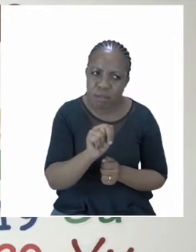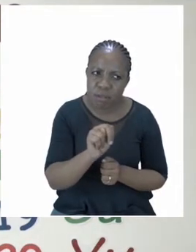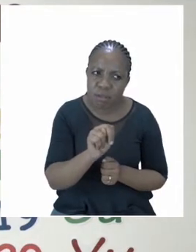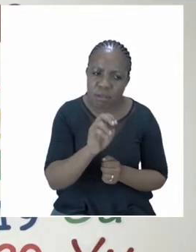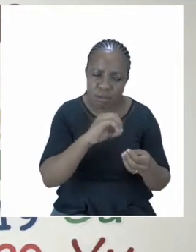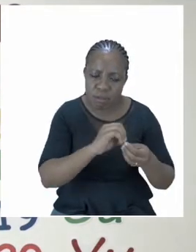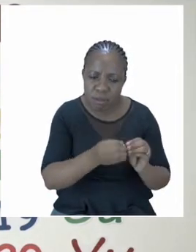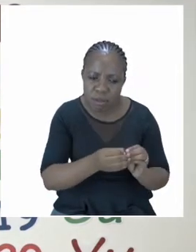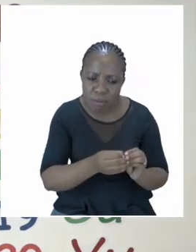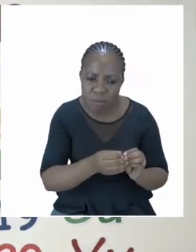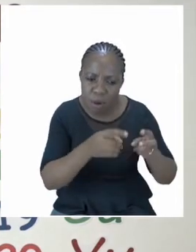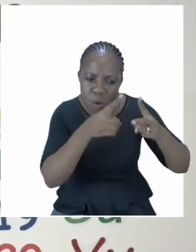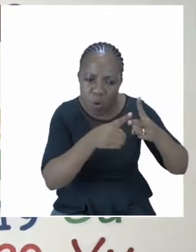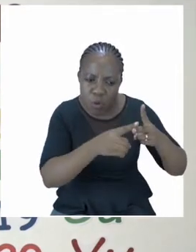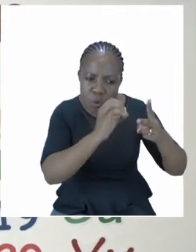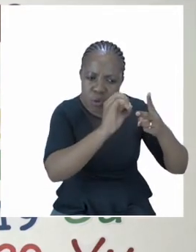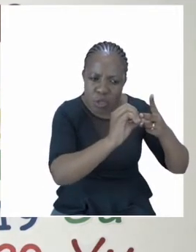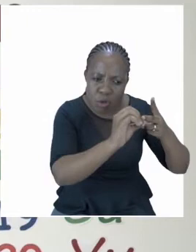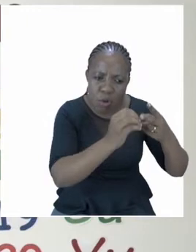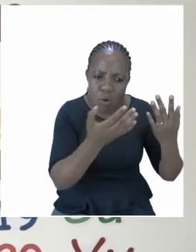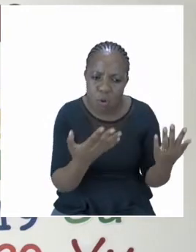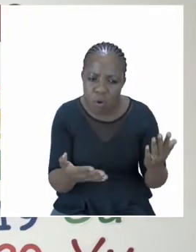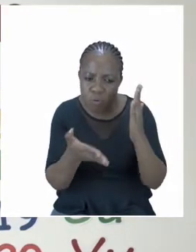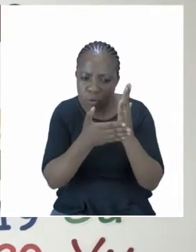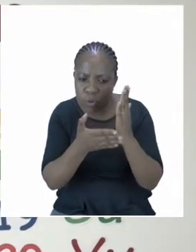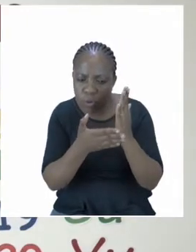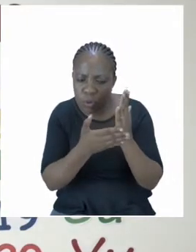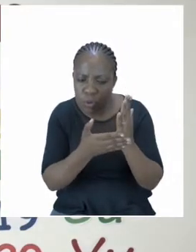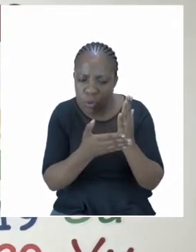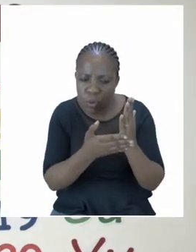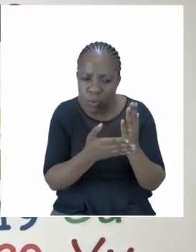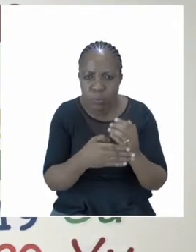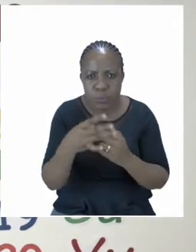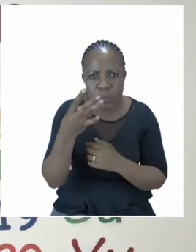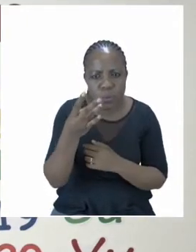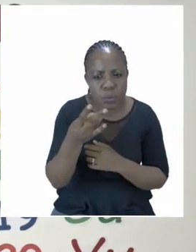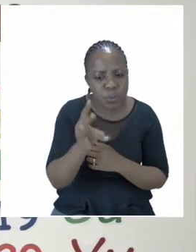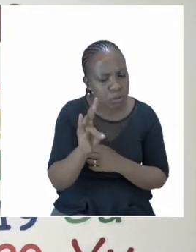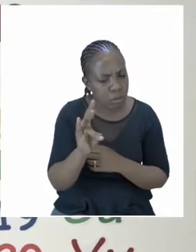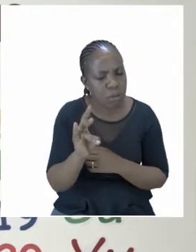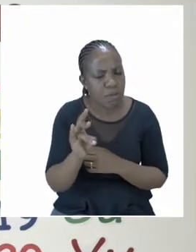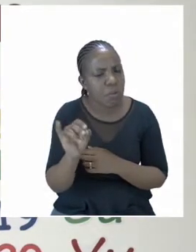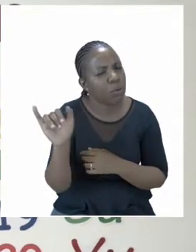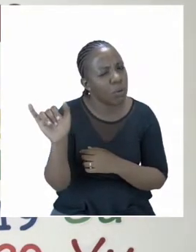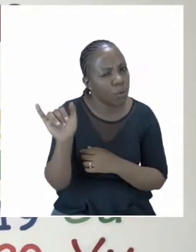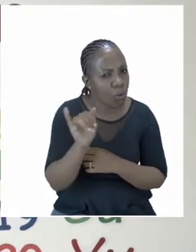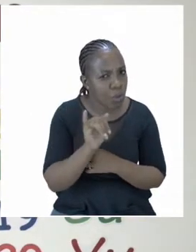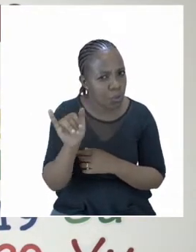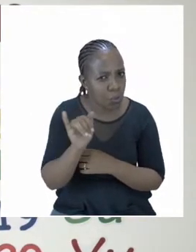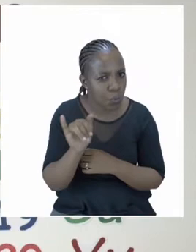the window which shows 0 or is it the door which shows